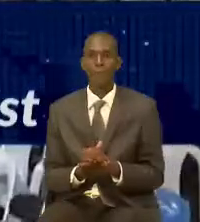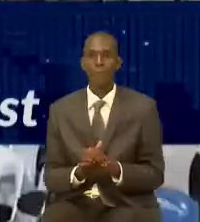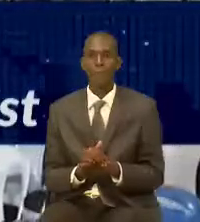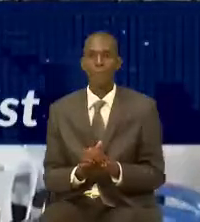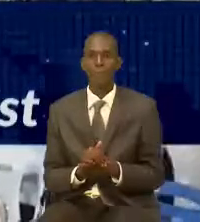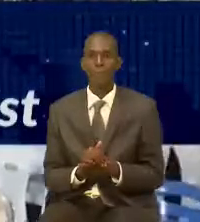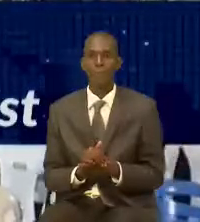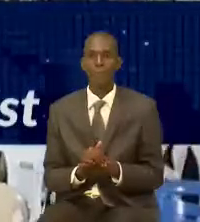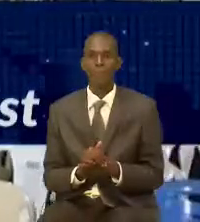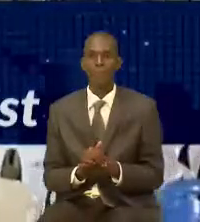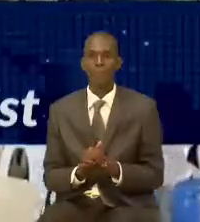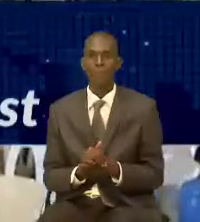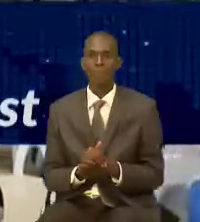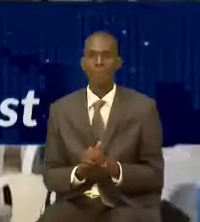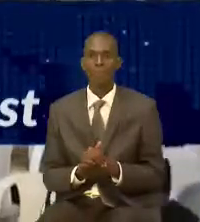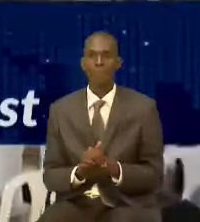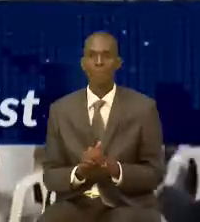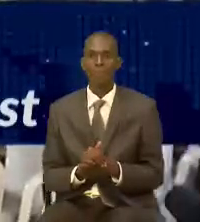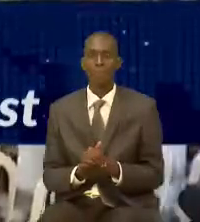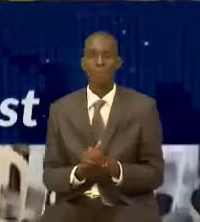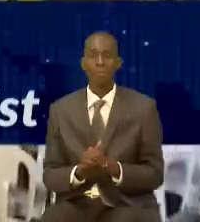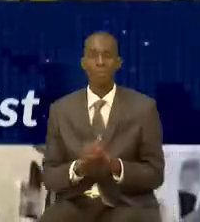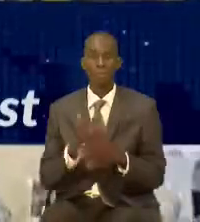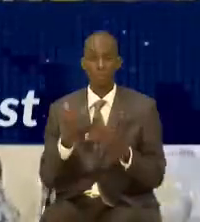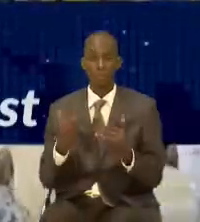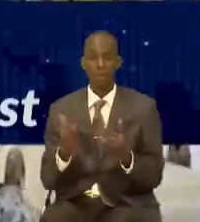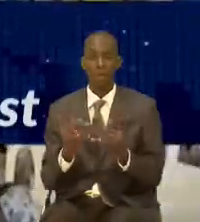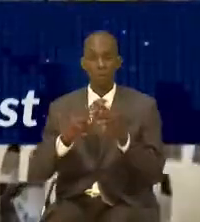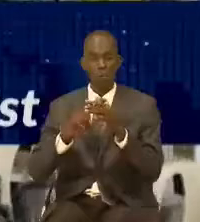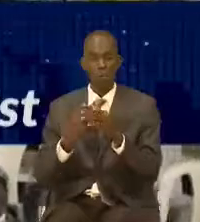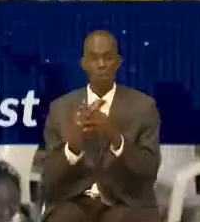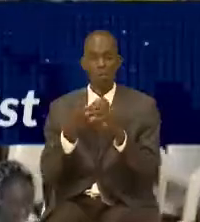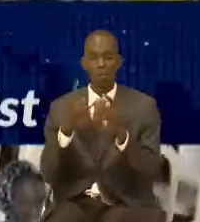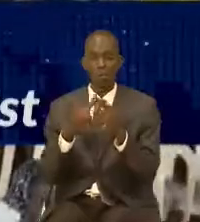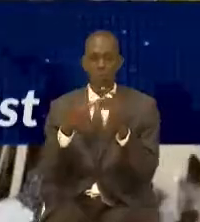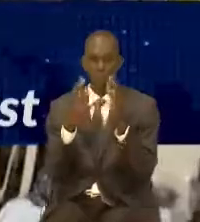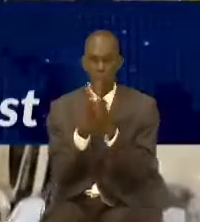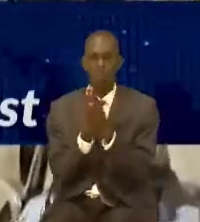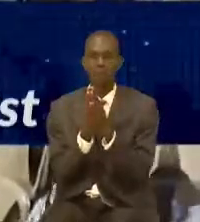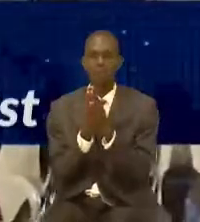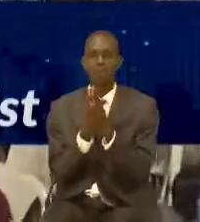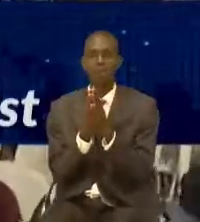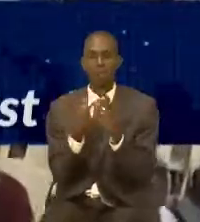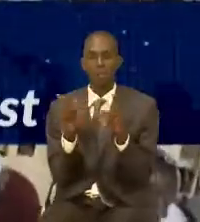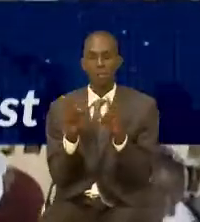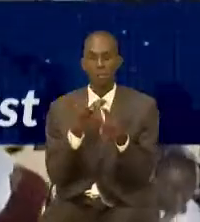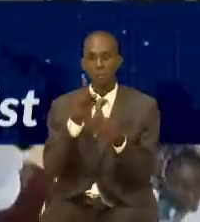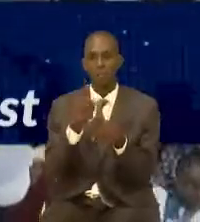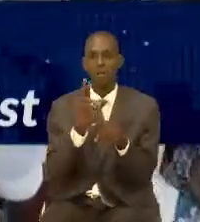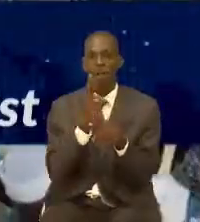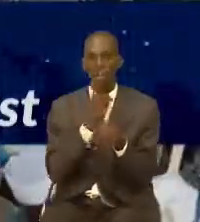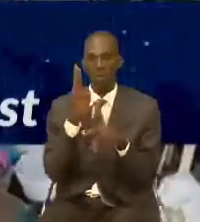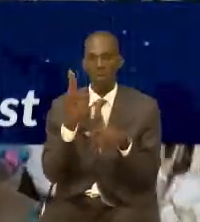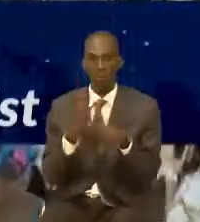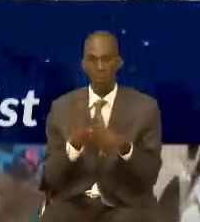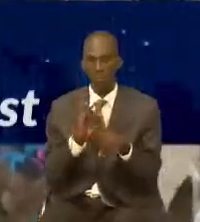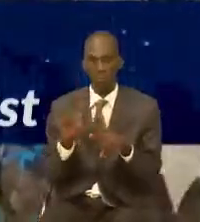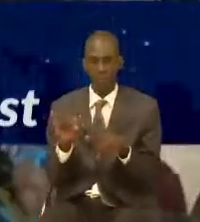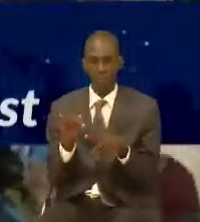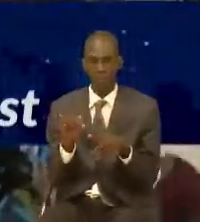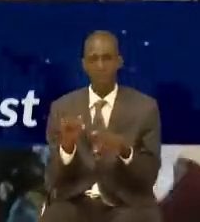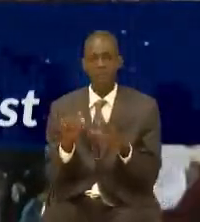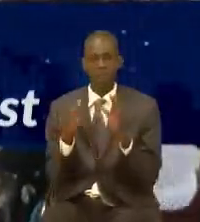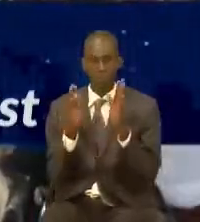let's all keep on praying all we are seated let's keep on praying and those who are waiting to be attended to